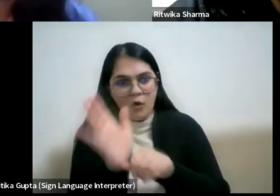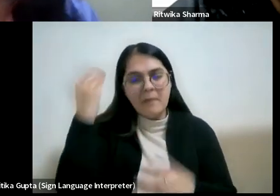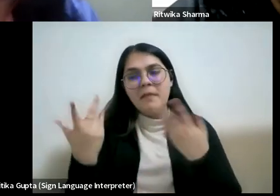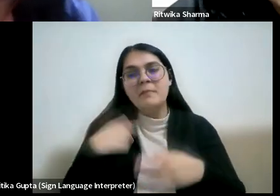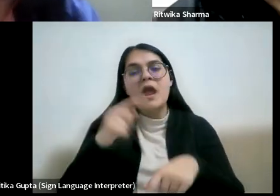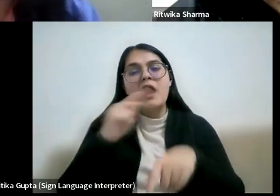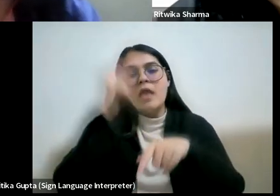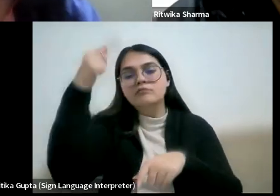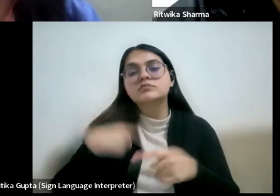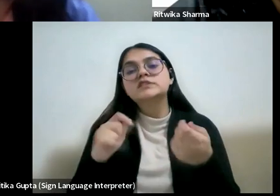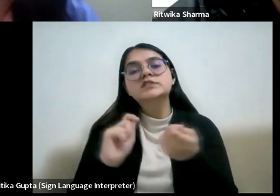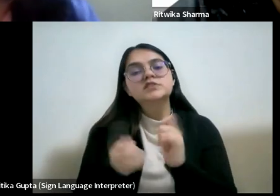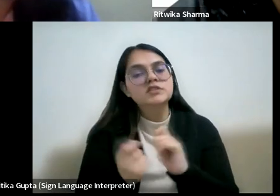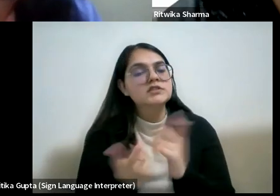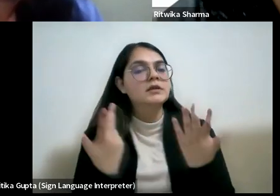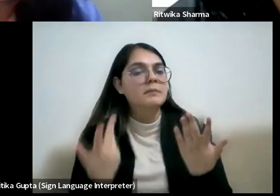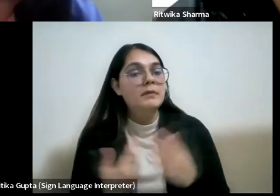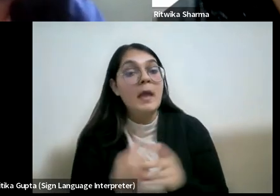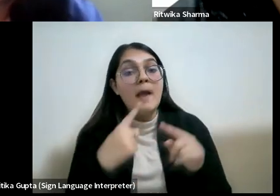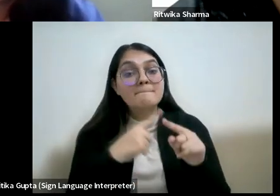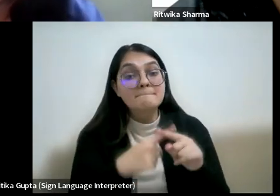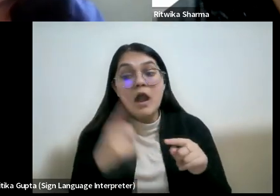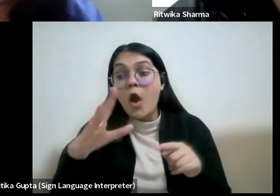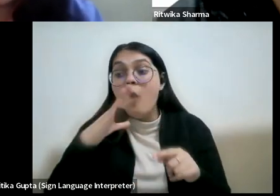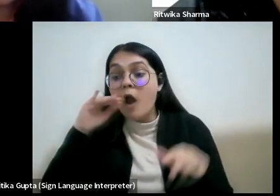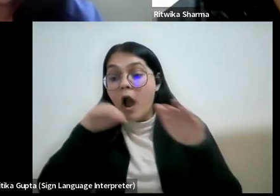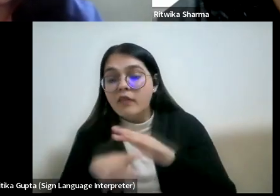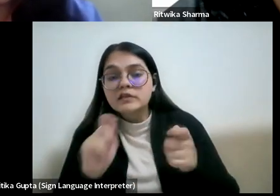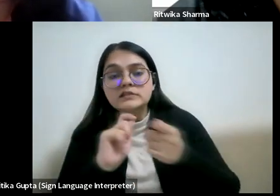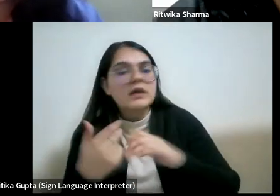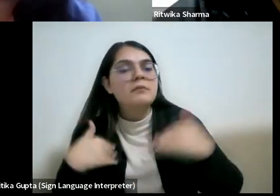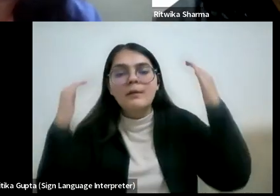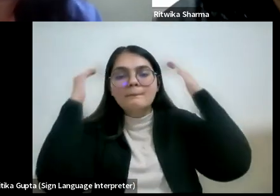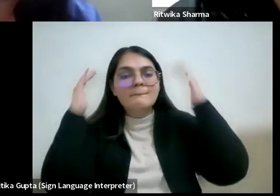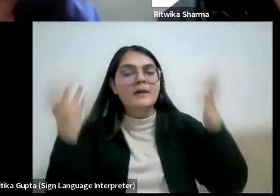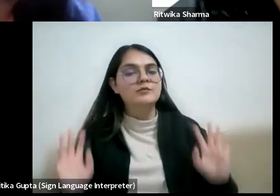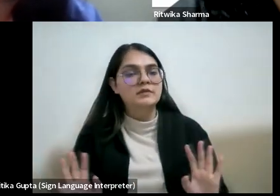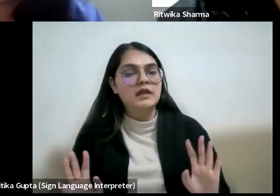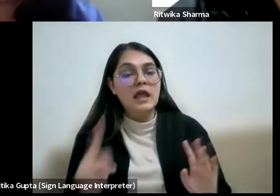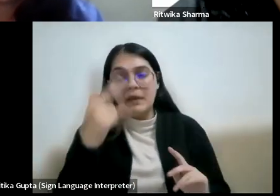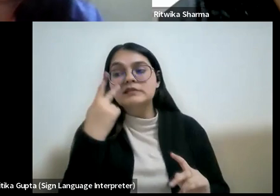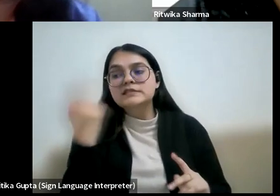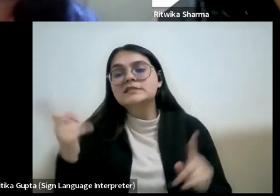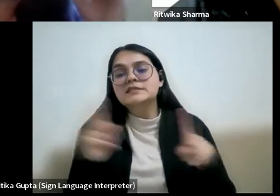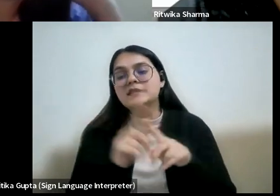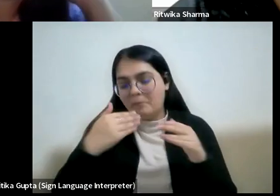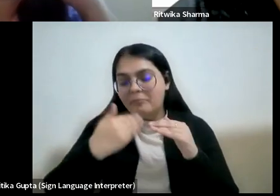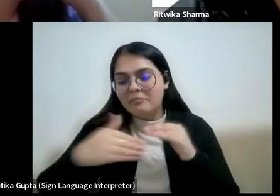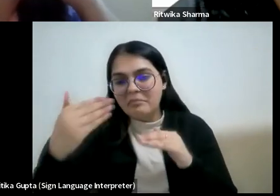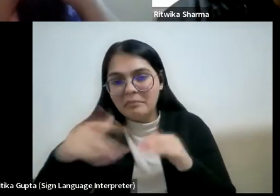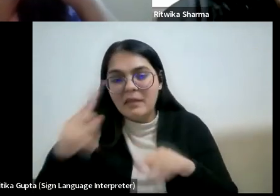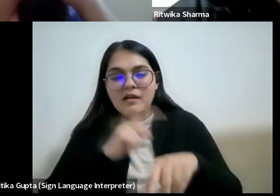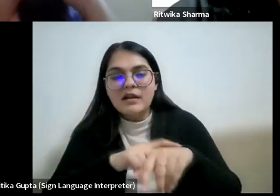and so on, what exactly is going to change, that we were unaware of. So that had to be done along with the